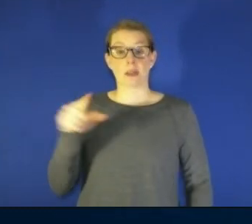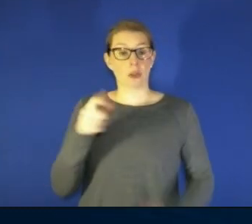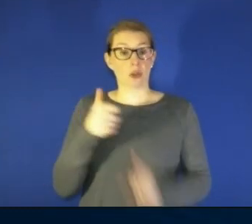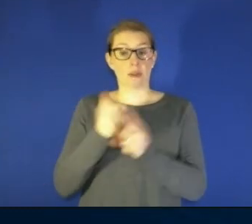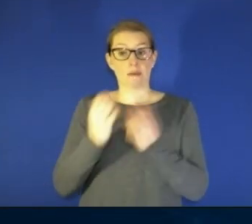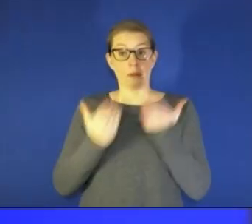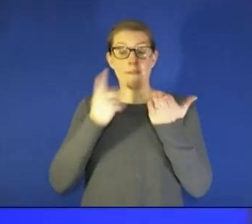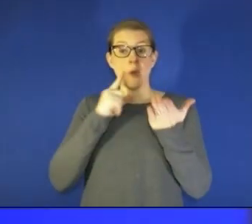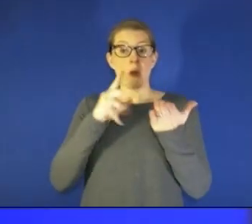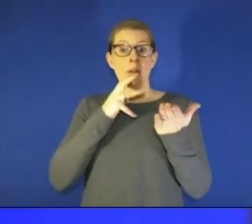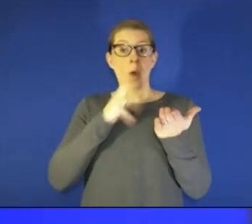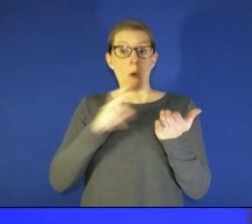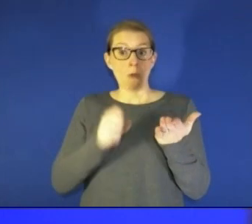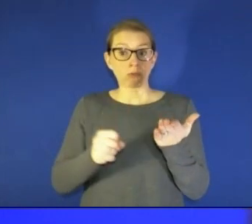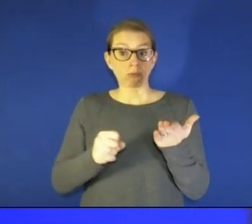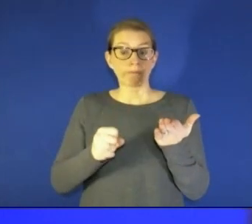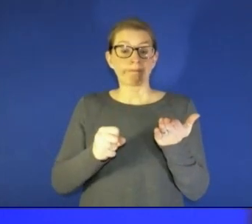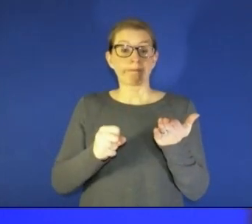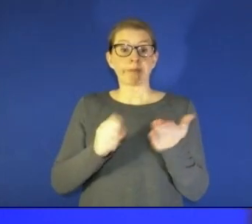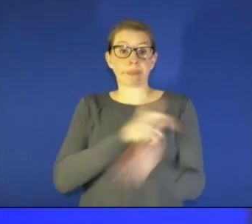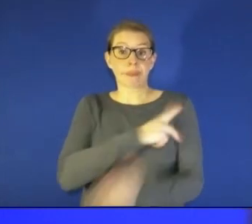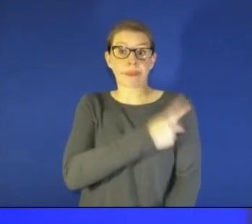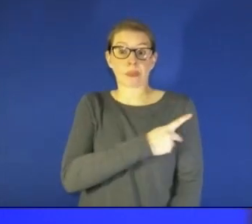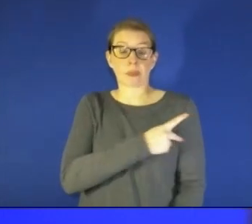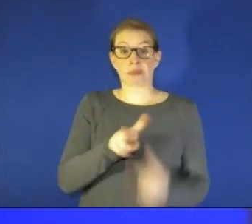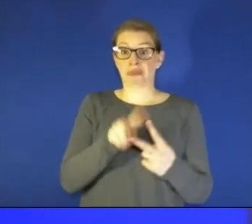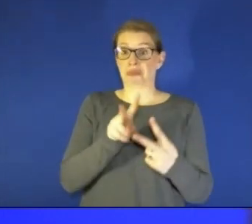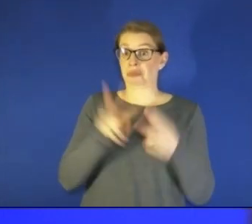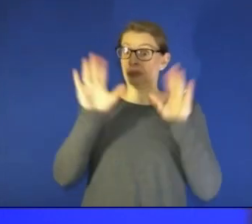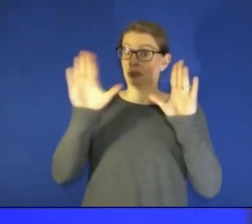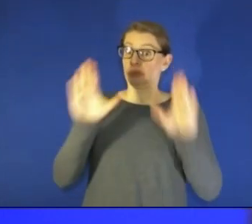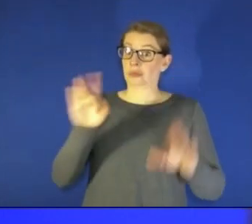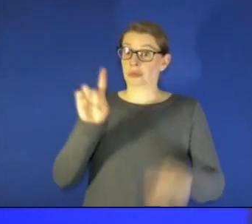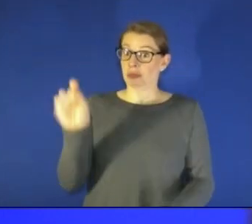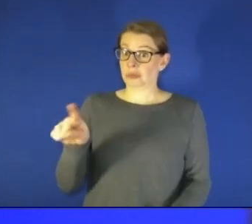patients? So those are actually phenomenal questions.